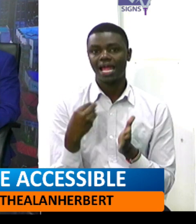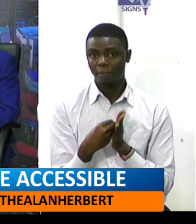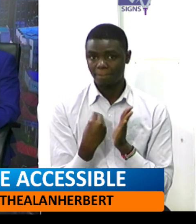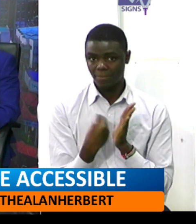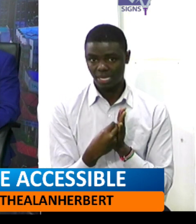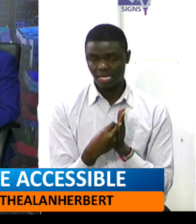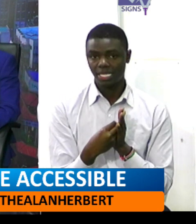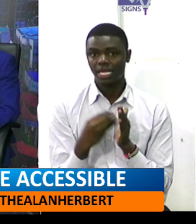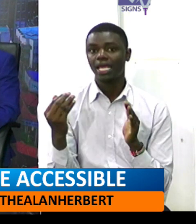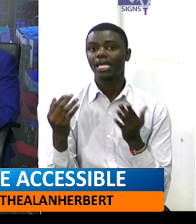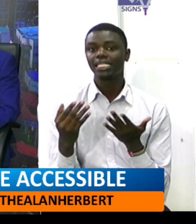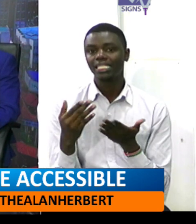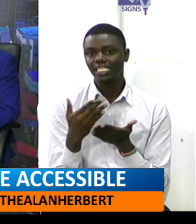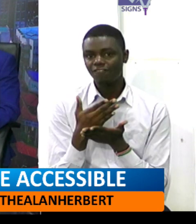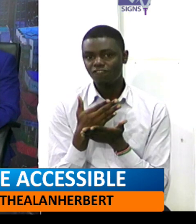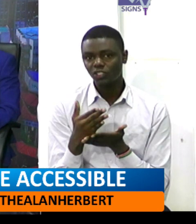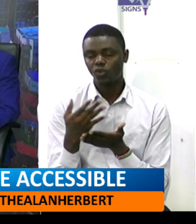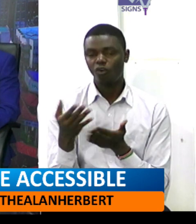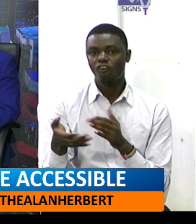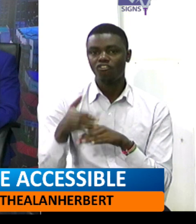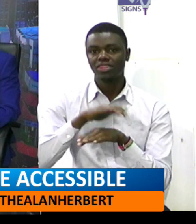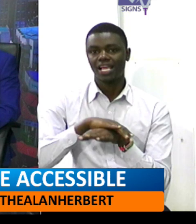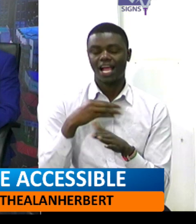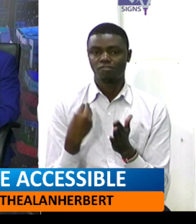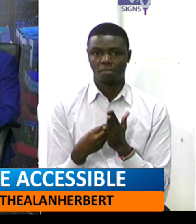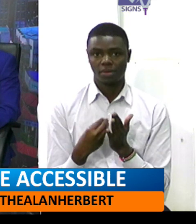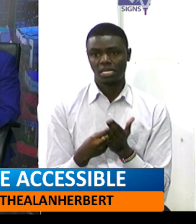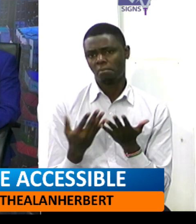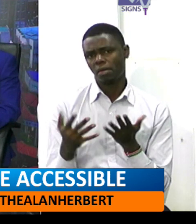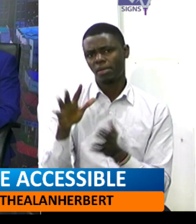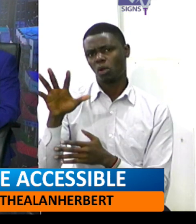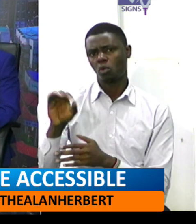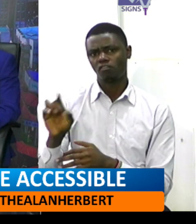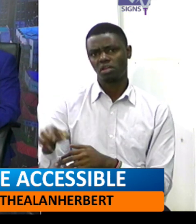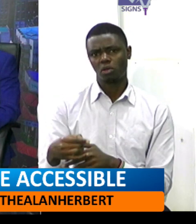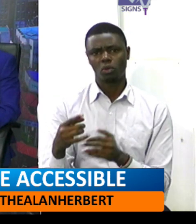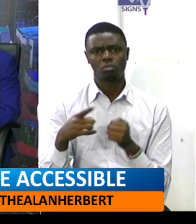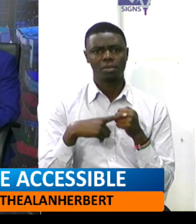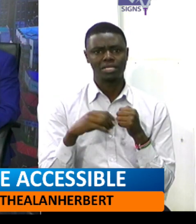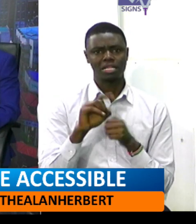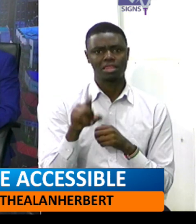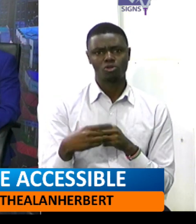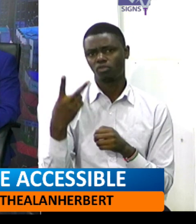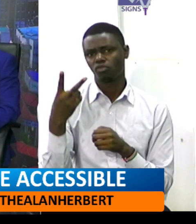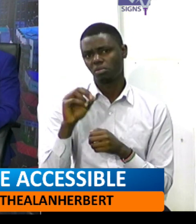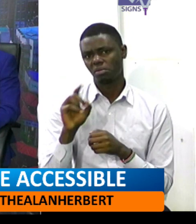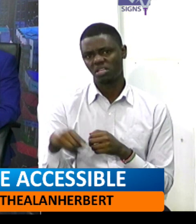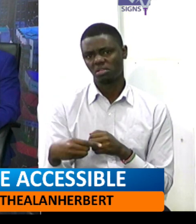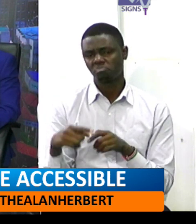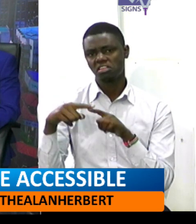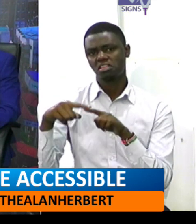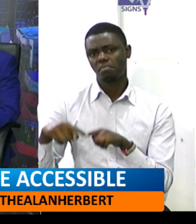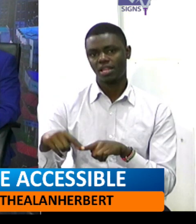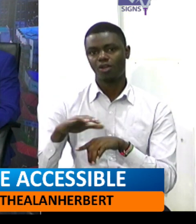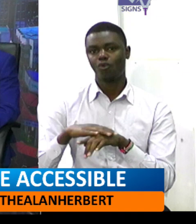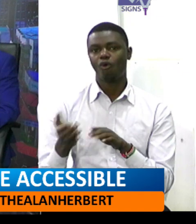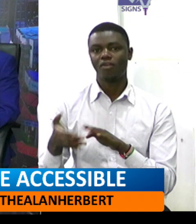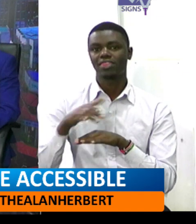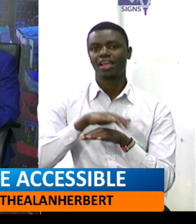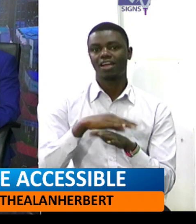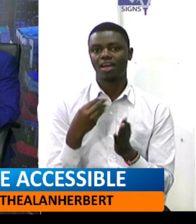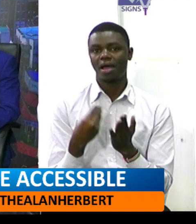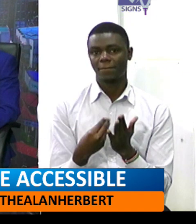is a fraction of the cover amount, so it could be 50,000, 60,000, 20,000, depending on the cover amount that